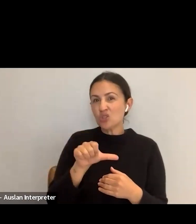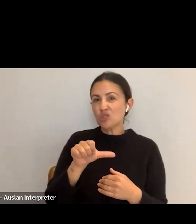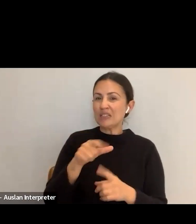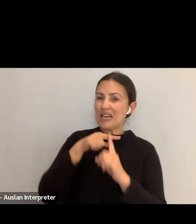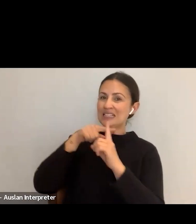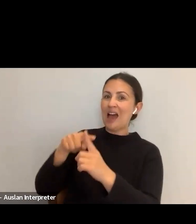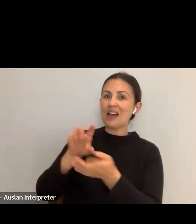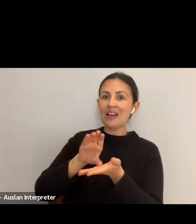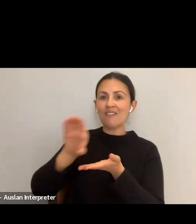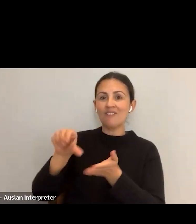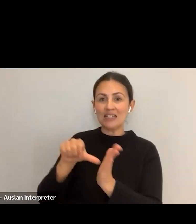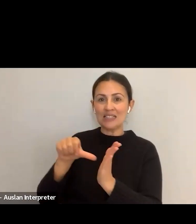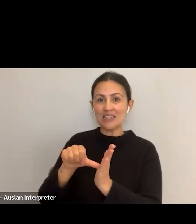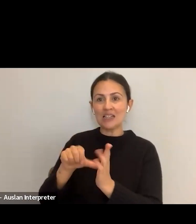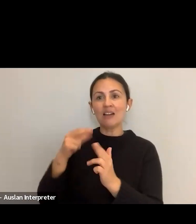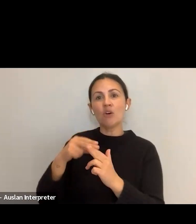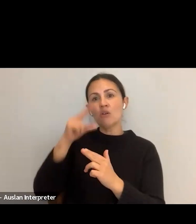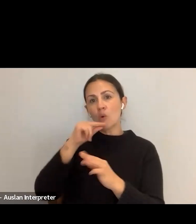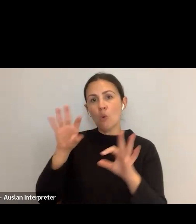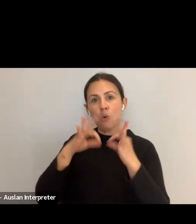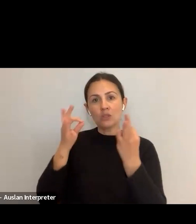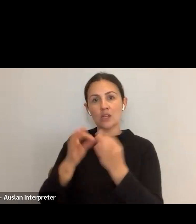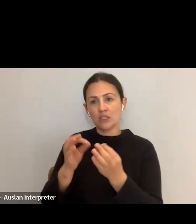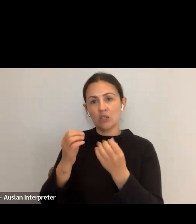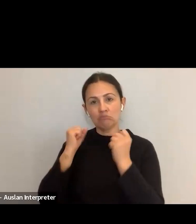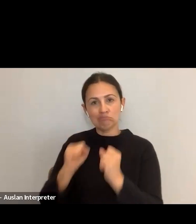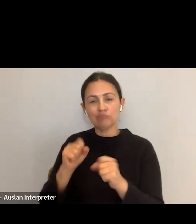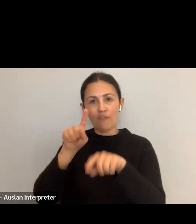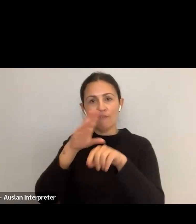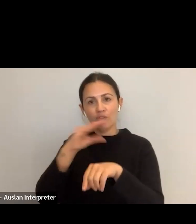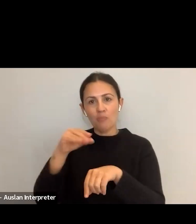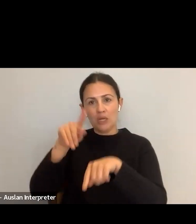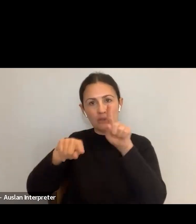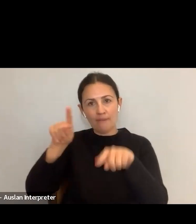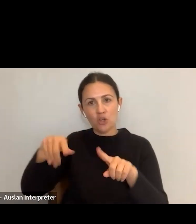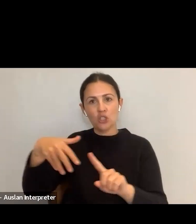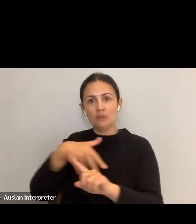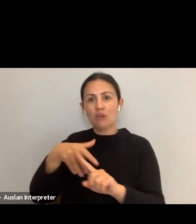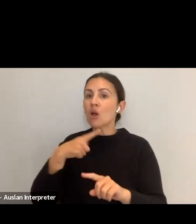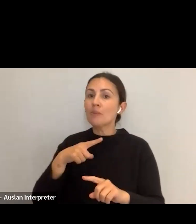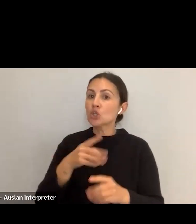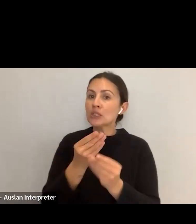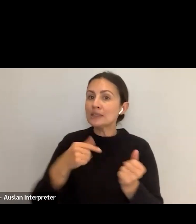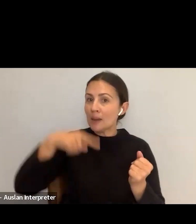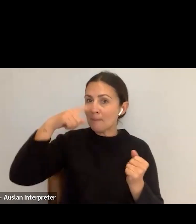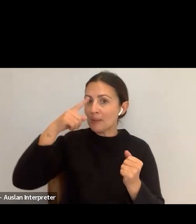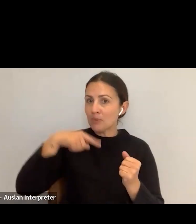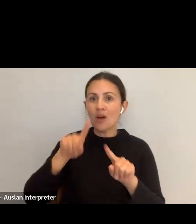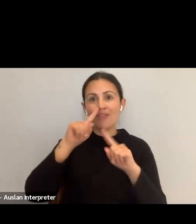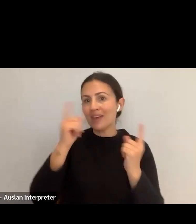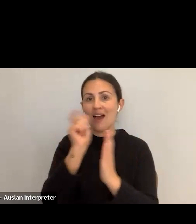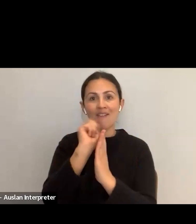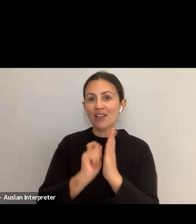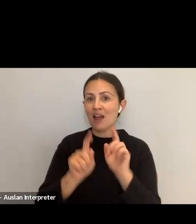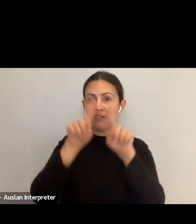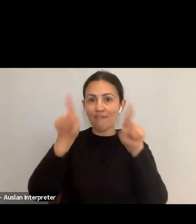know how to complete some of those applications forms, which can be so prohibitive. If you don't understand the language of the form, for example,